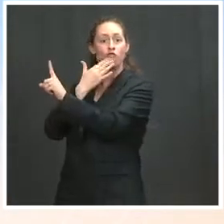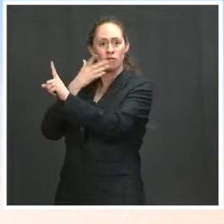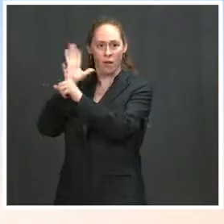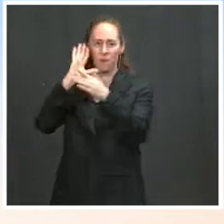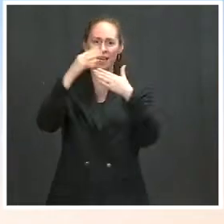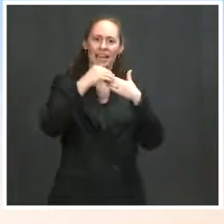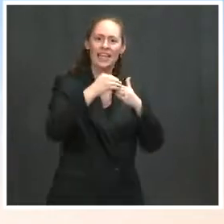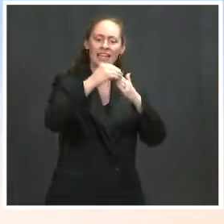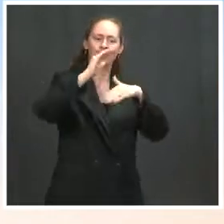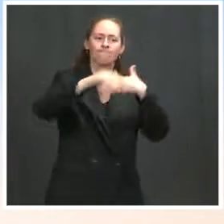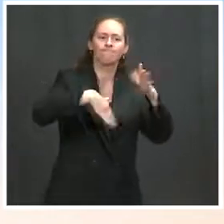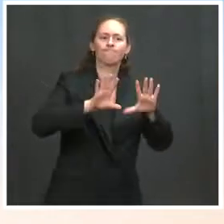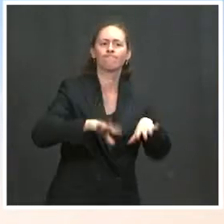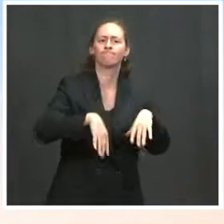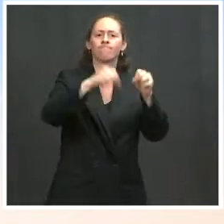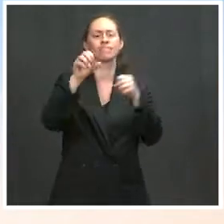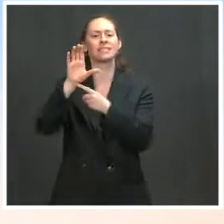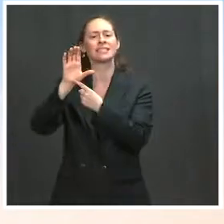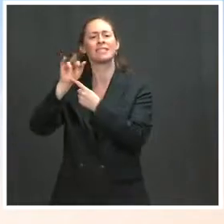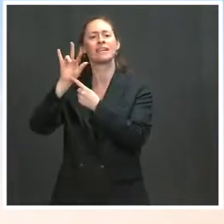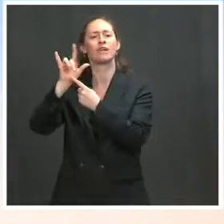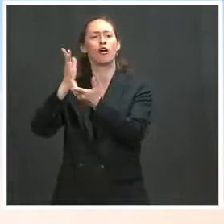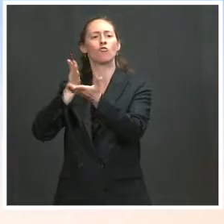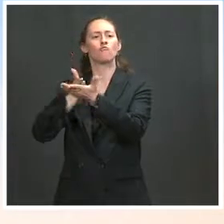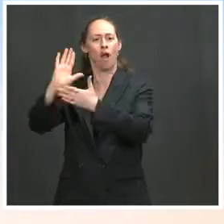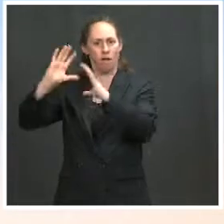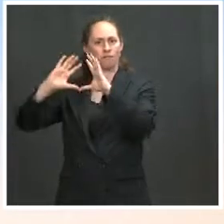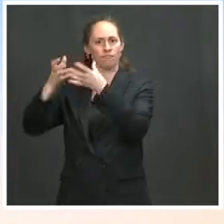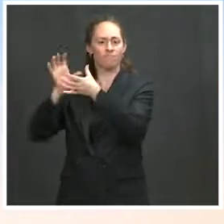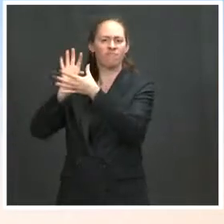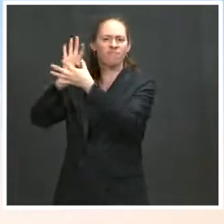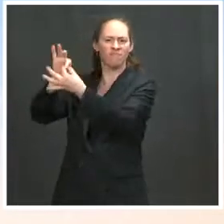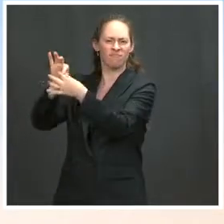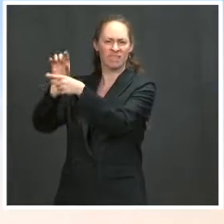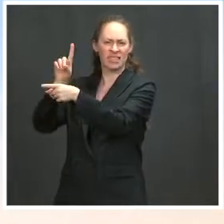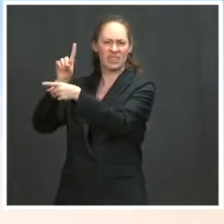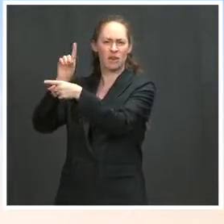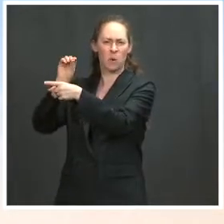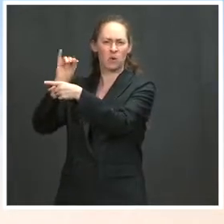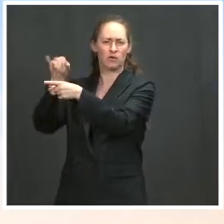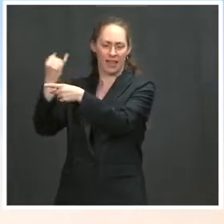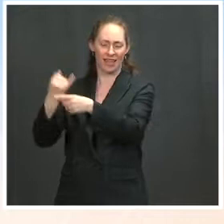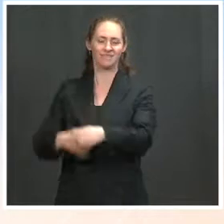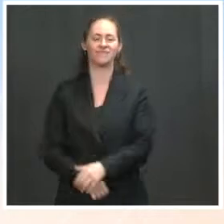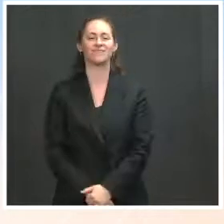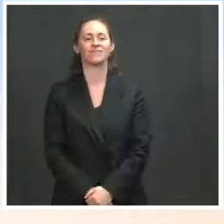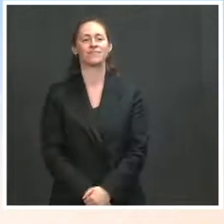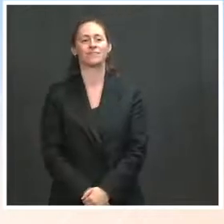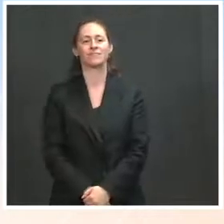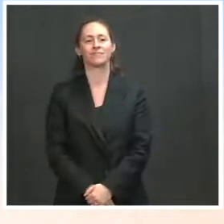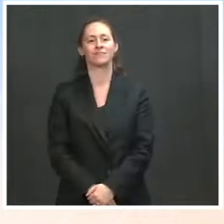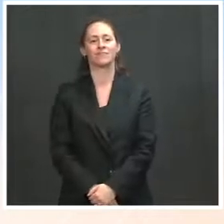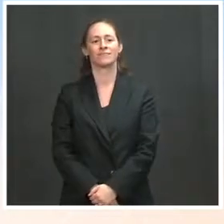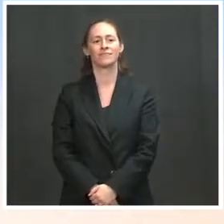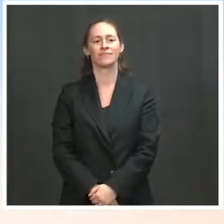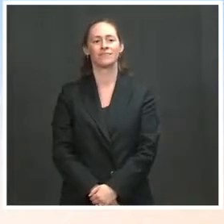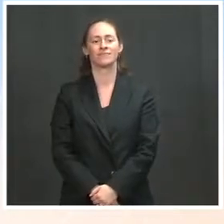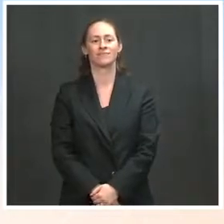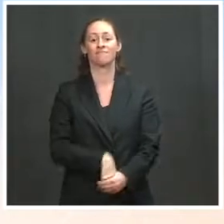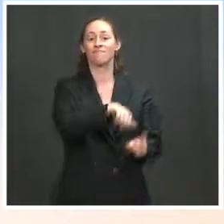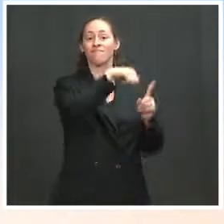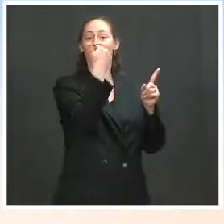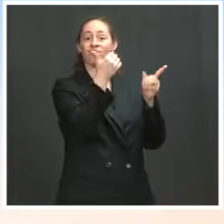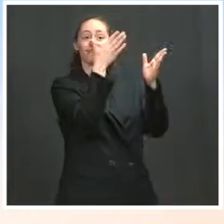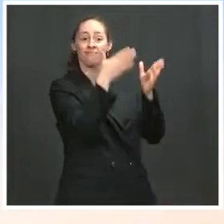at the Department of Justice. And Chiquita Brooks LaSure became the first Black person to be confirmed as administrator